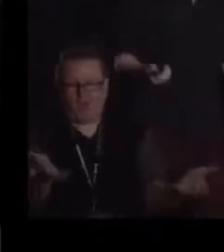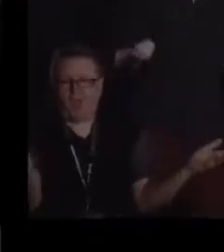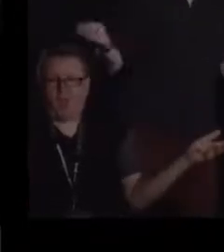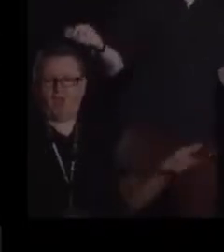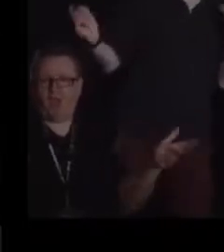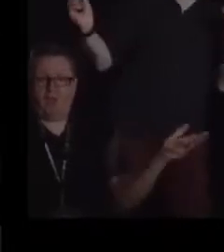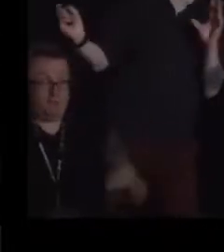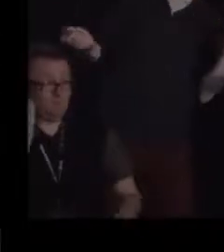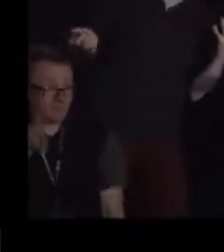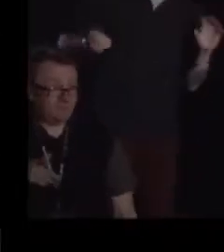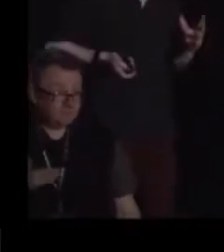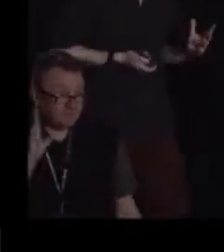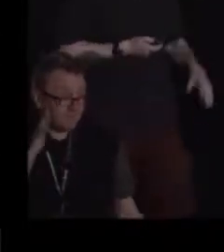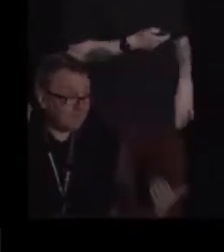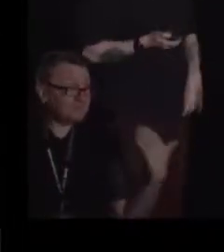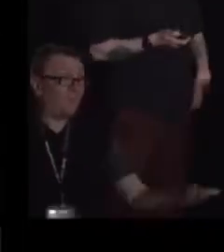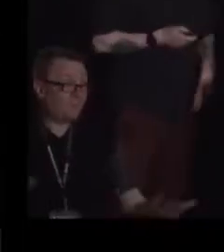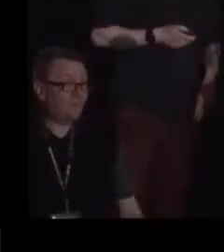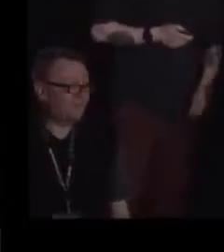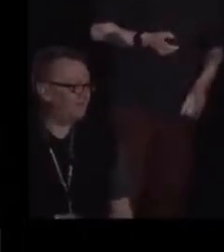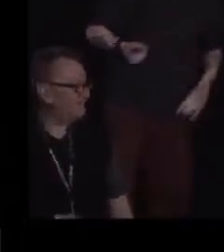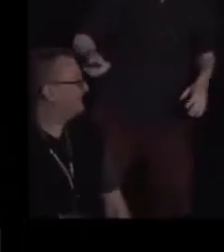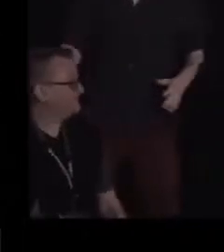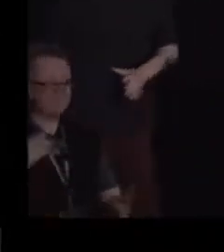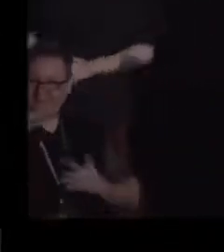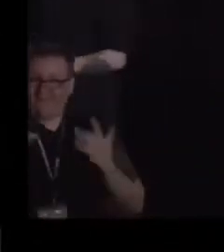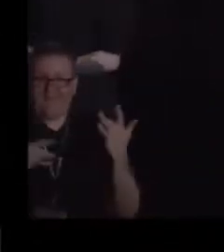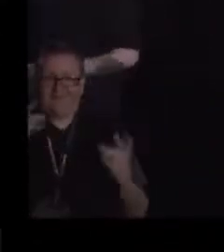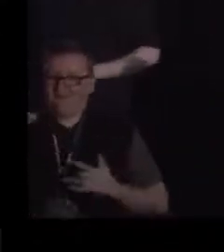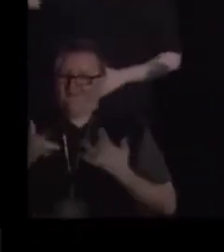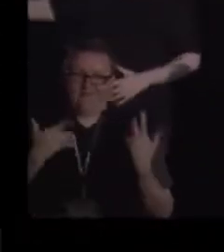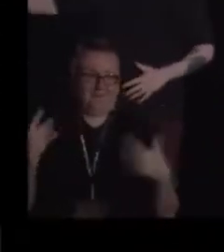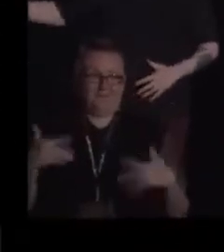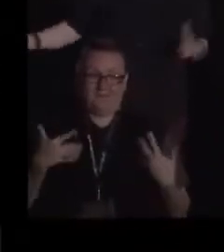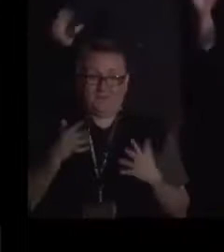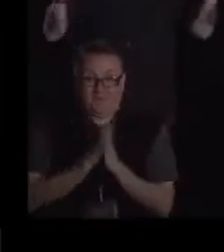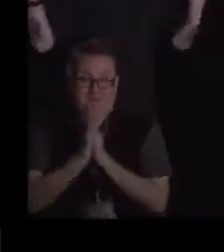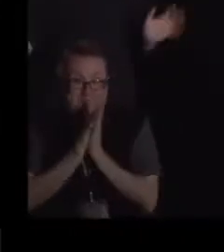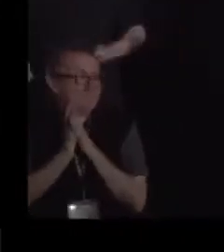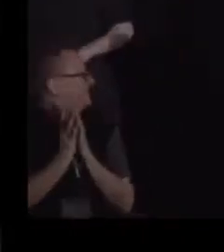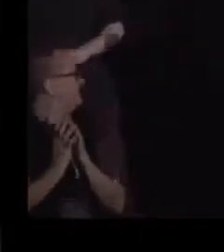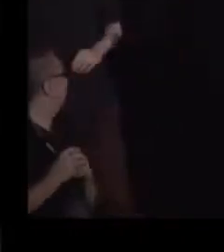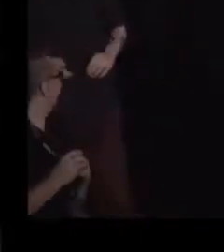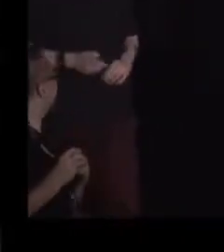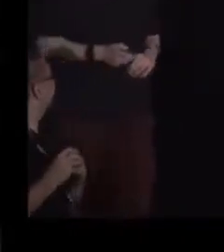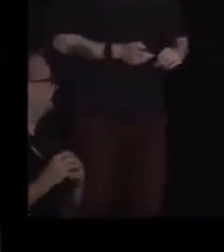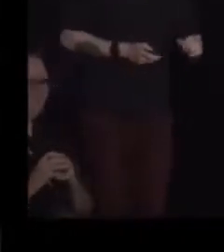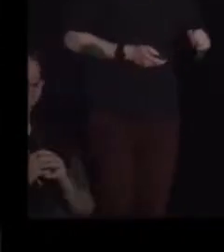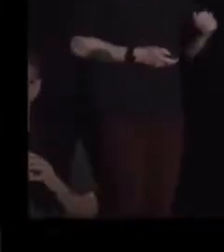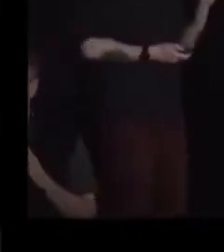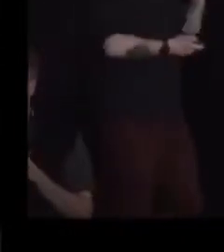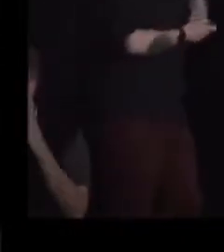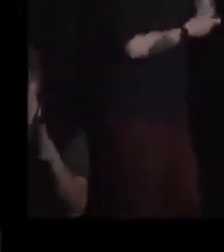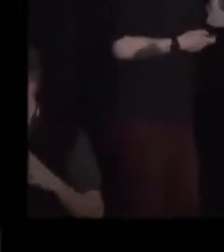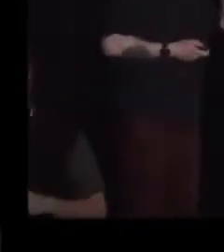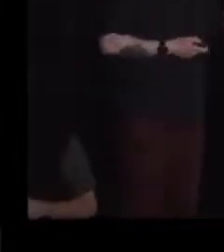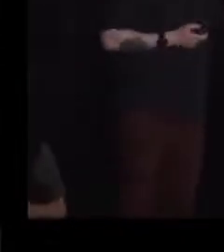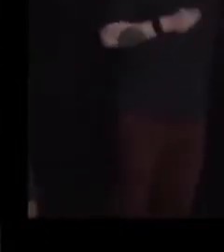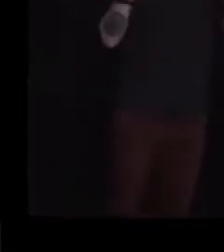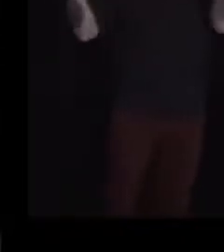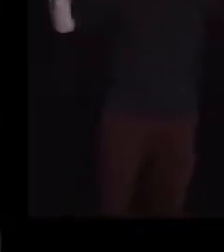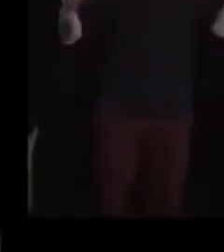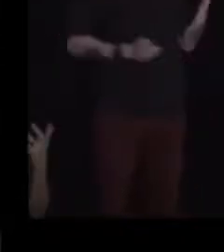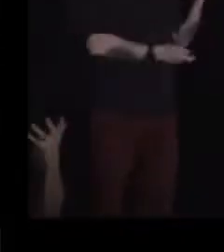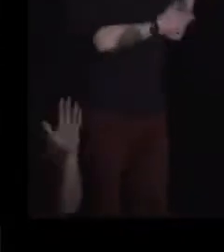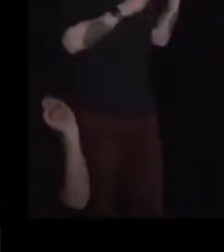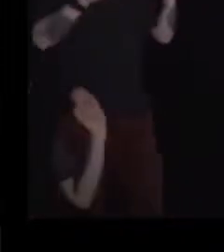stuff, so, shall we? Yeah. Okay. Really exciting. It's really exciting. Look at these little things. Oh, too much. I like it. It's really good.